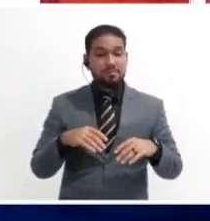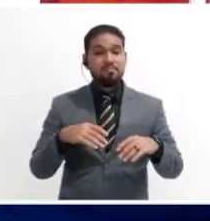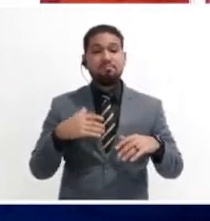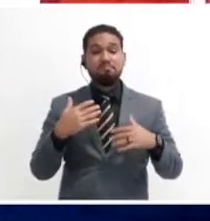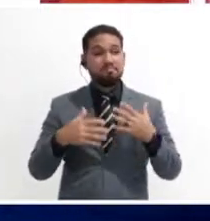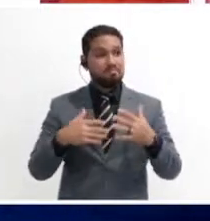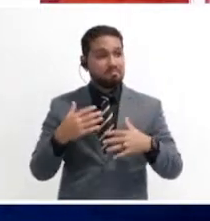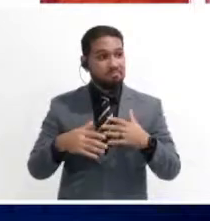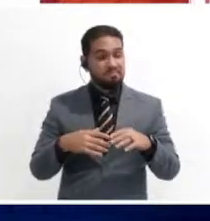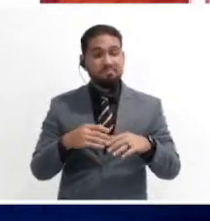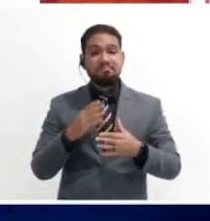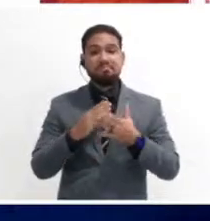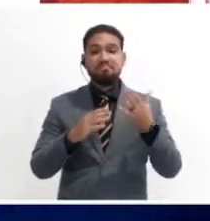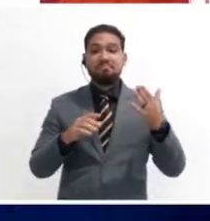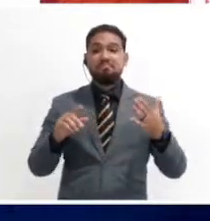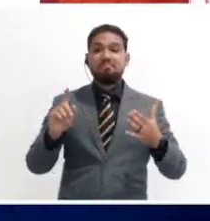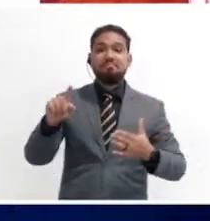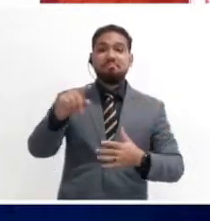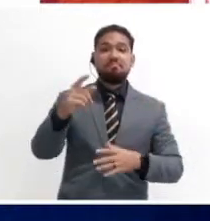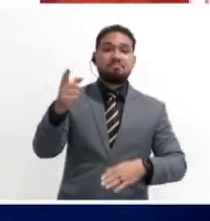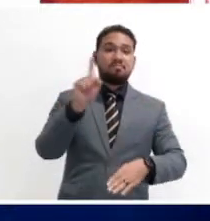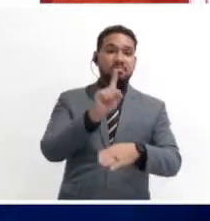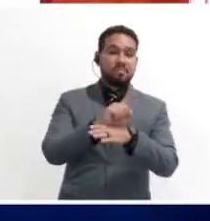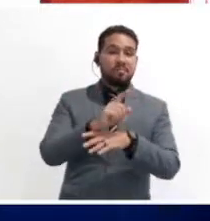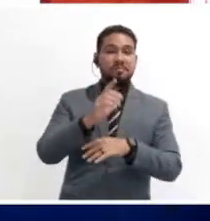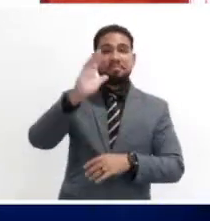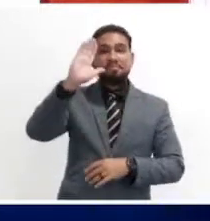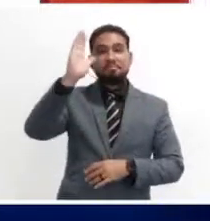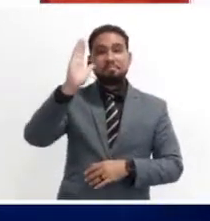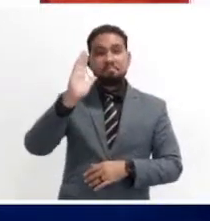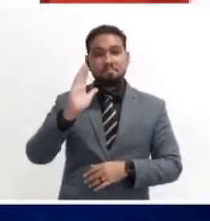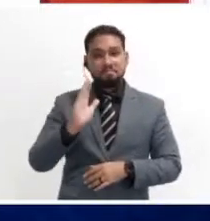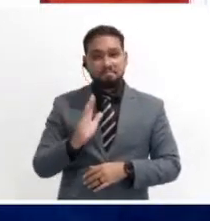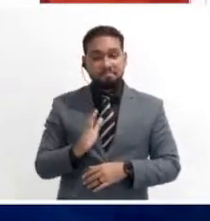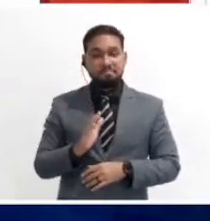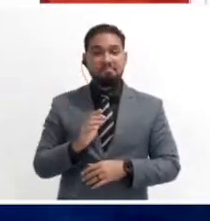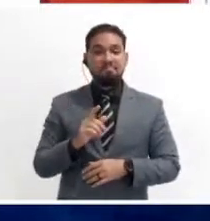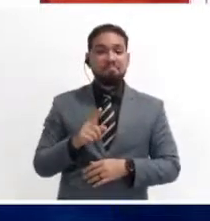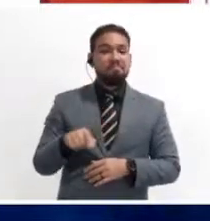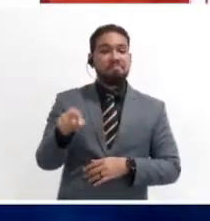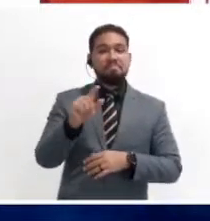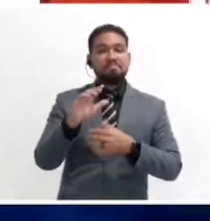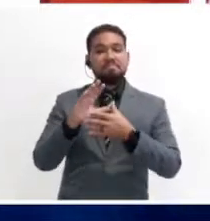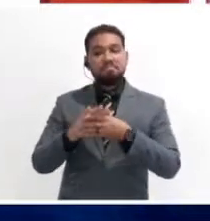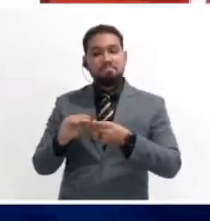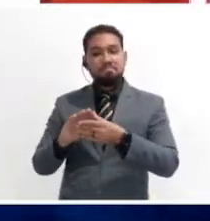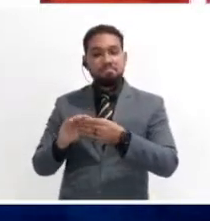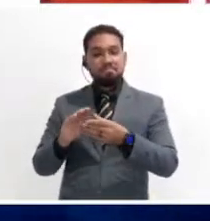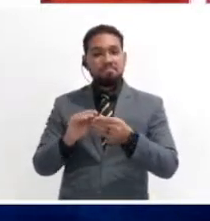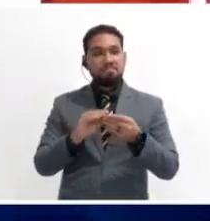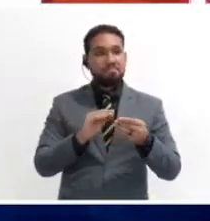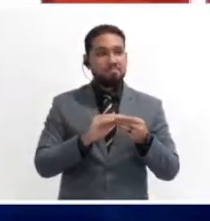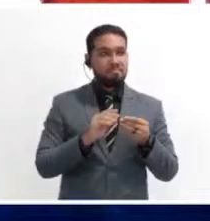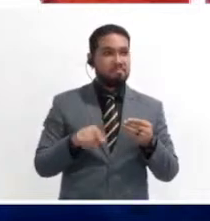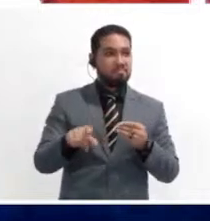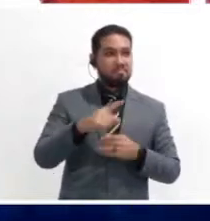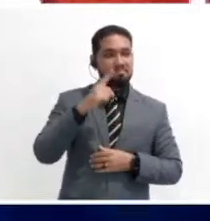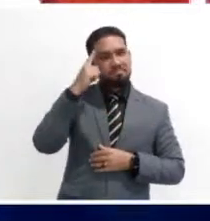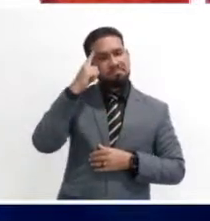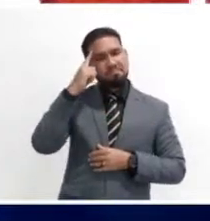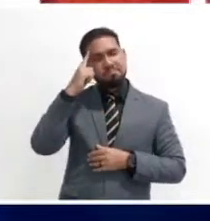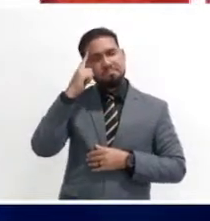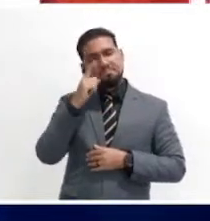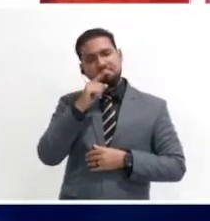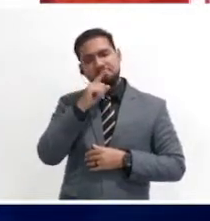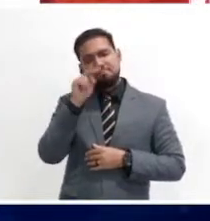were talking about the pervasiveness of semiconductors. I guess this is another way to think about it. When you want to, support